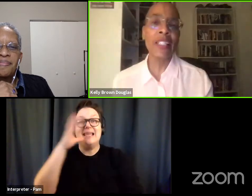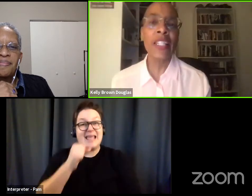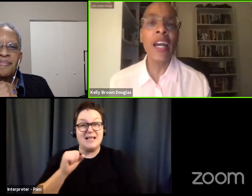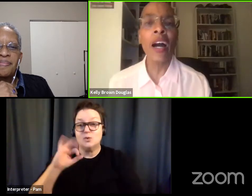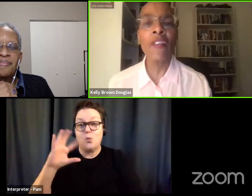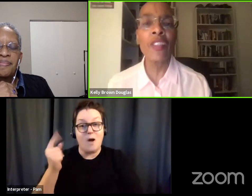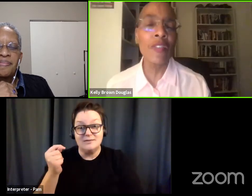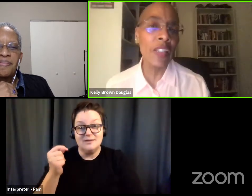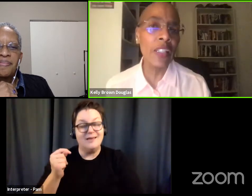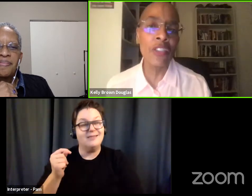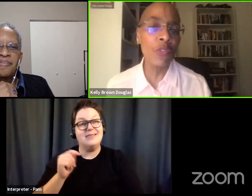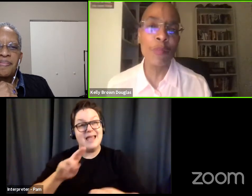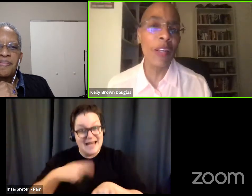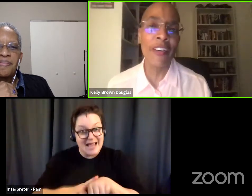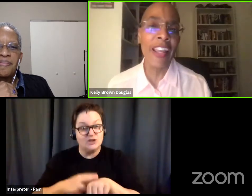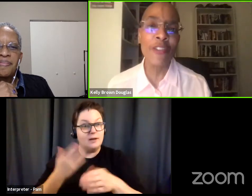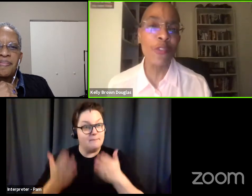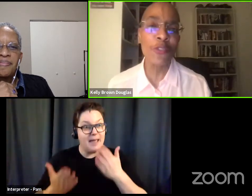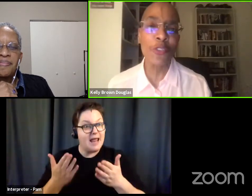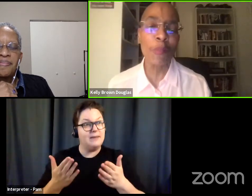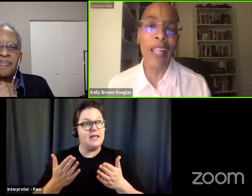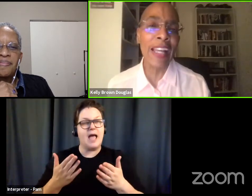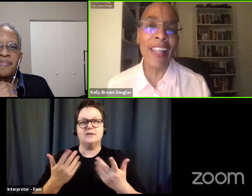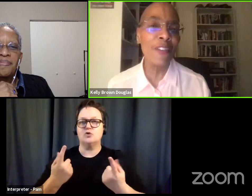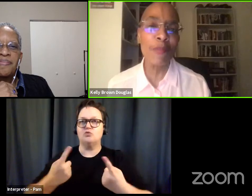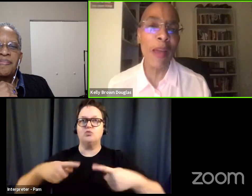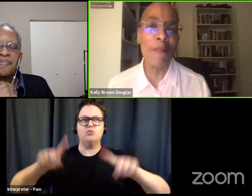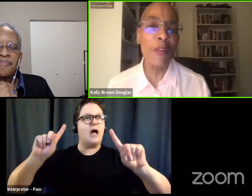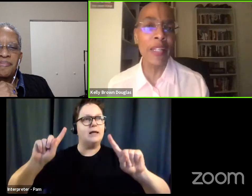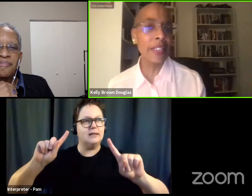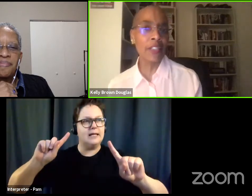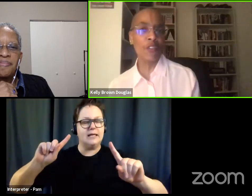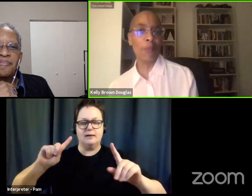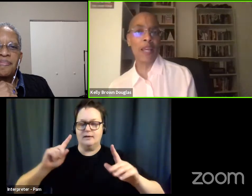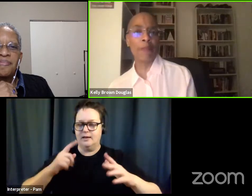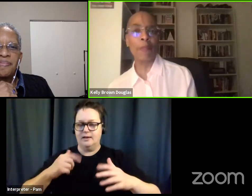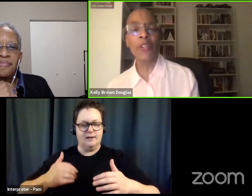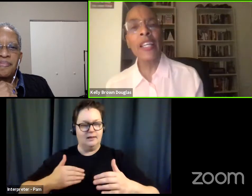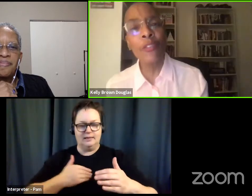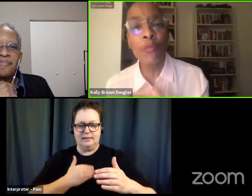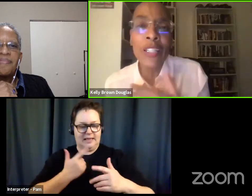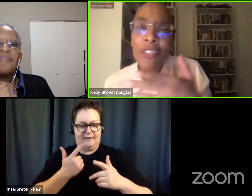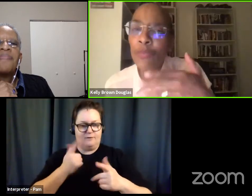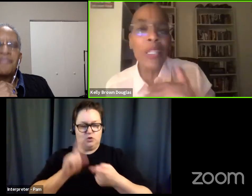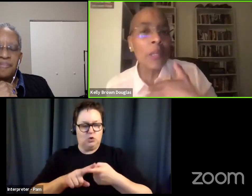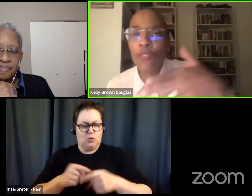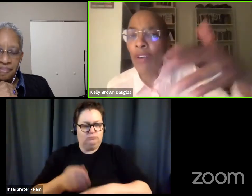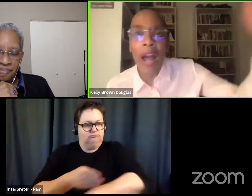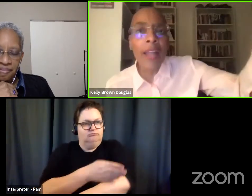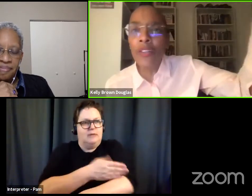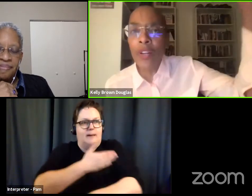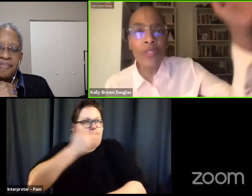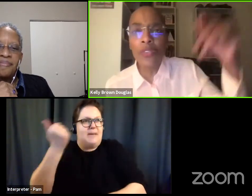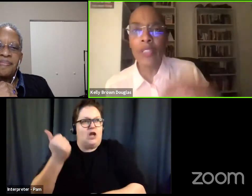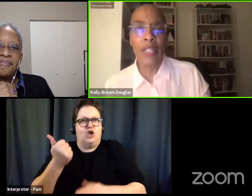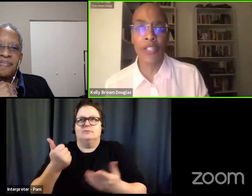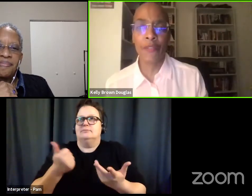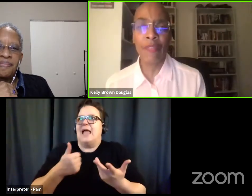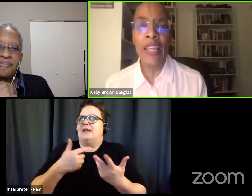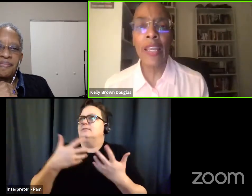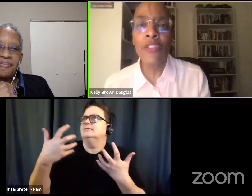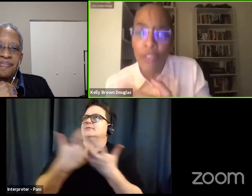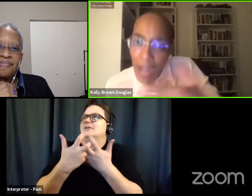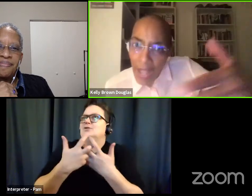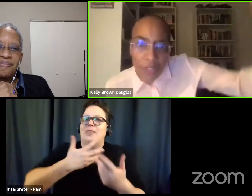the place of living into its better angels. So the Black Lives Matter movement ain't just for Black people. We keep trying to rescue the